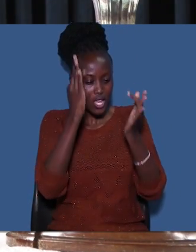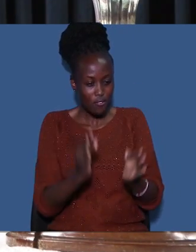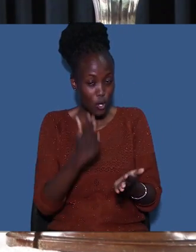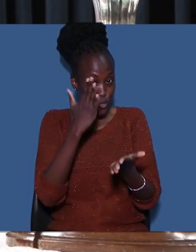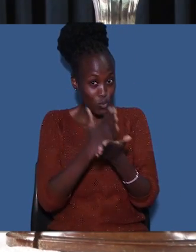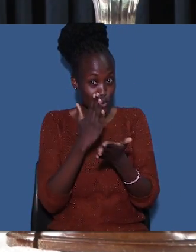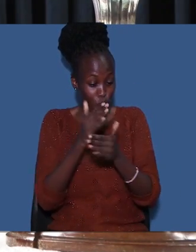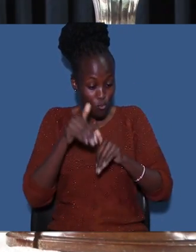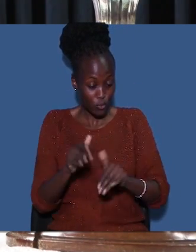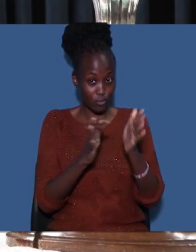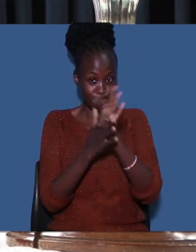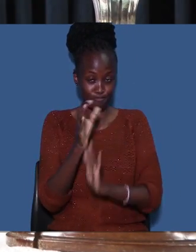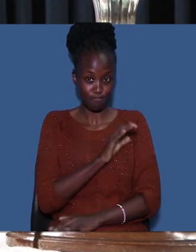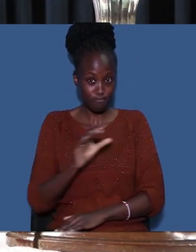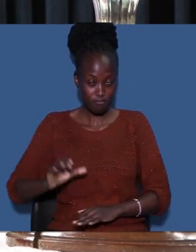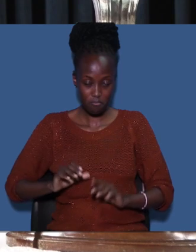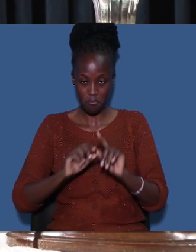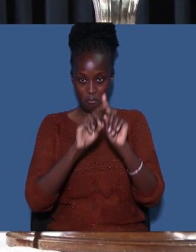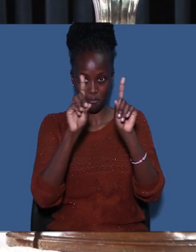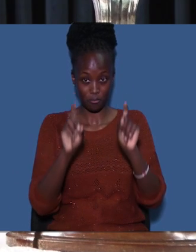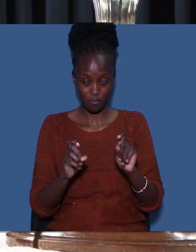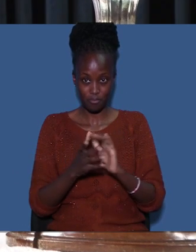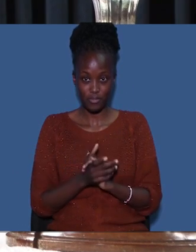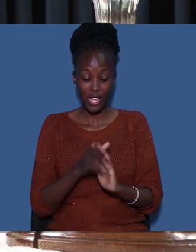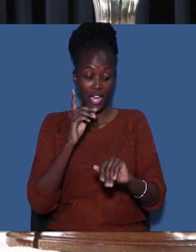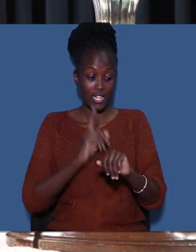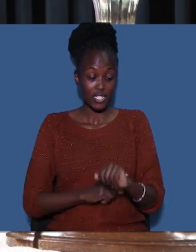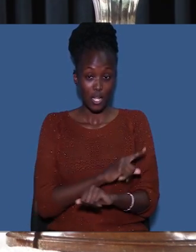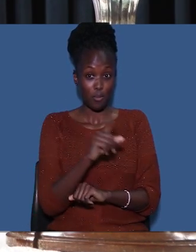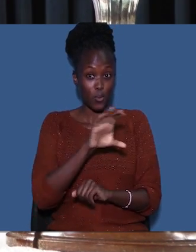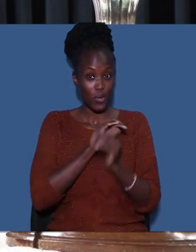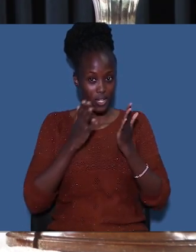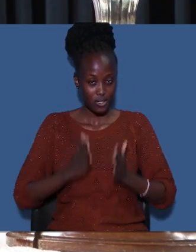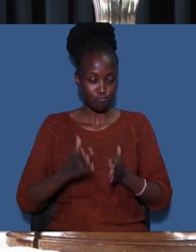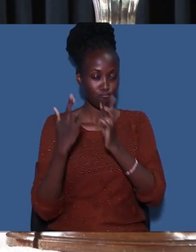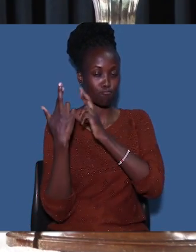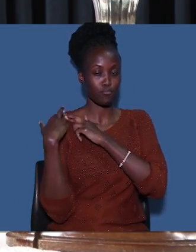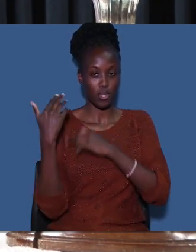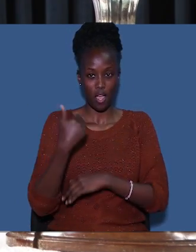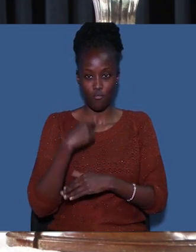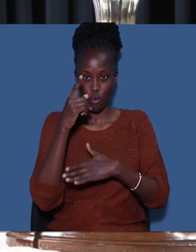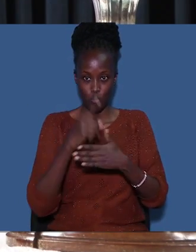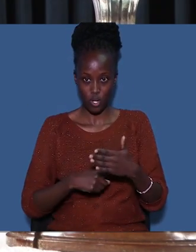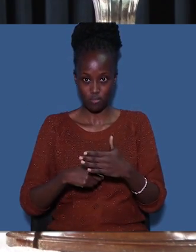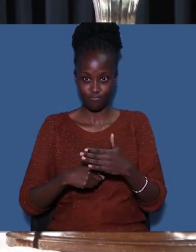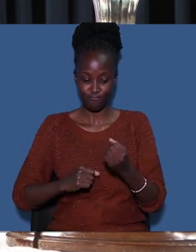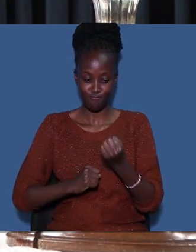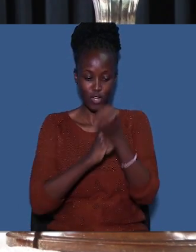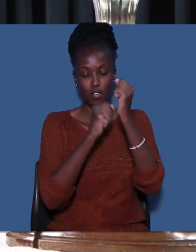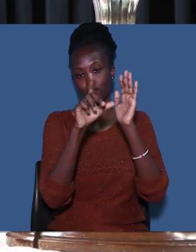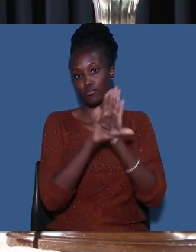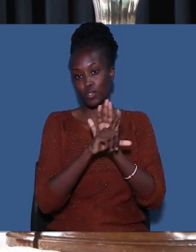As Christians, we have a responsibility to uphold the law. We have been reconciled back to God and therefore belong in his